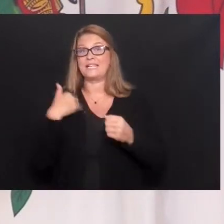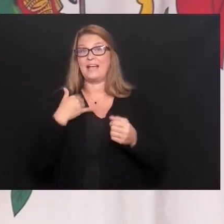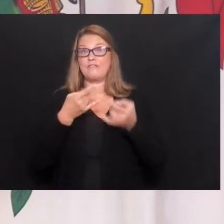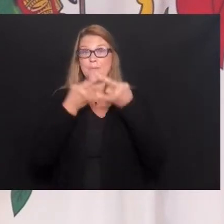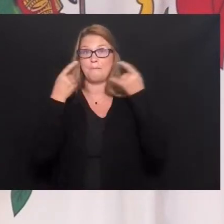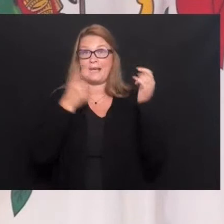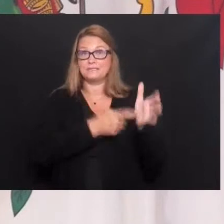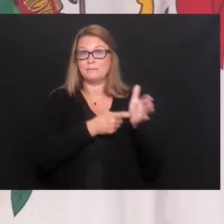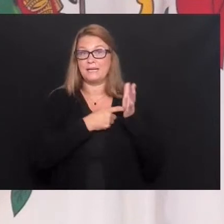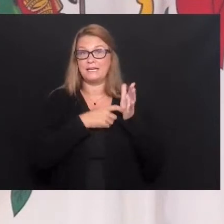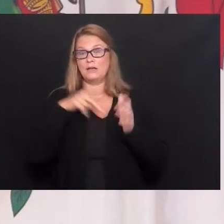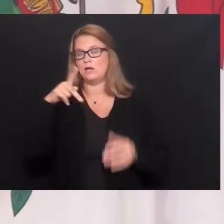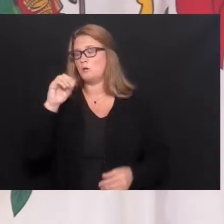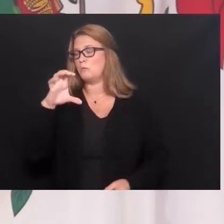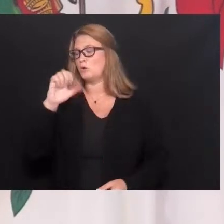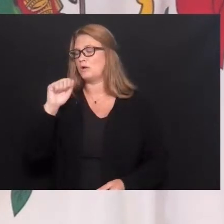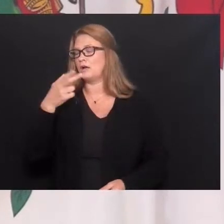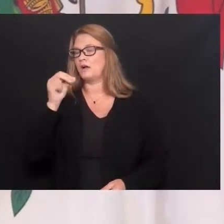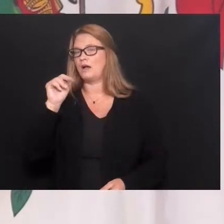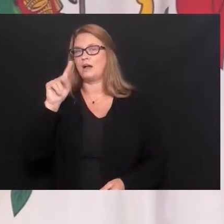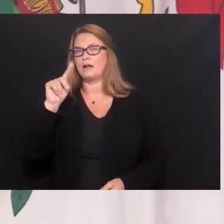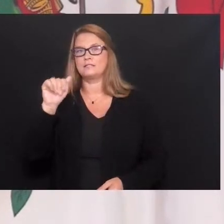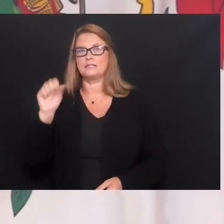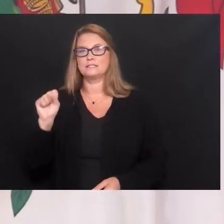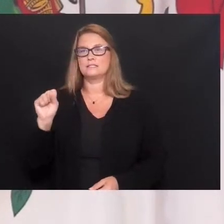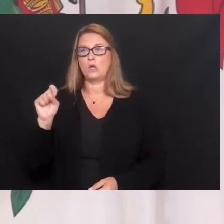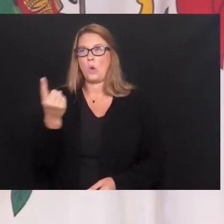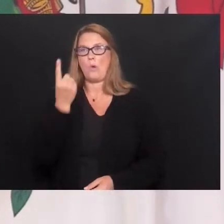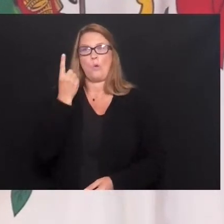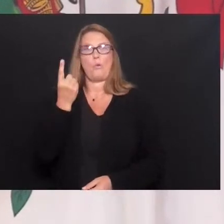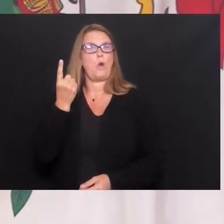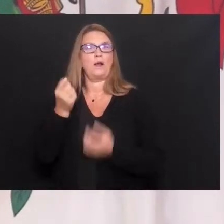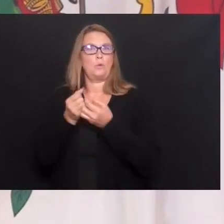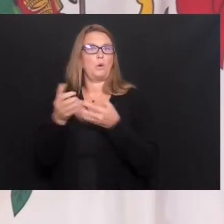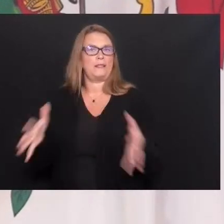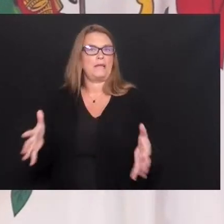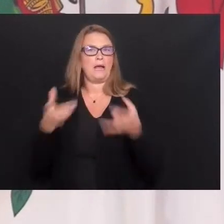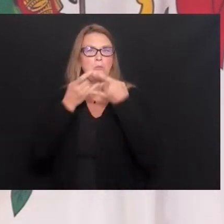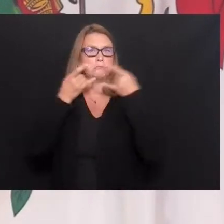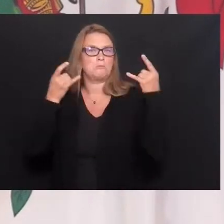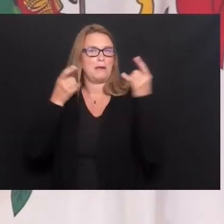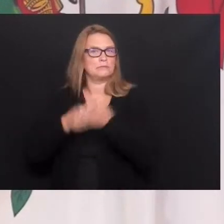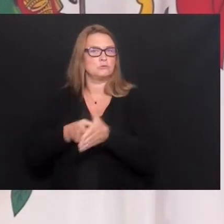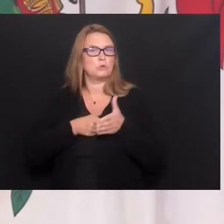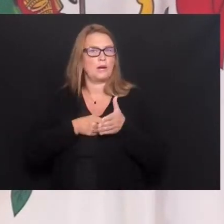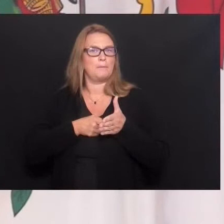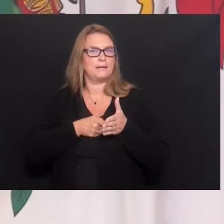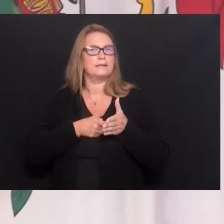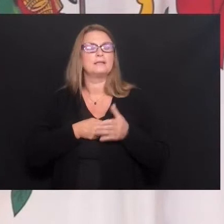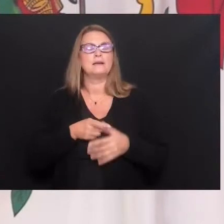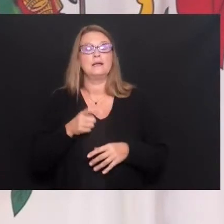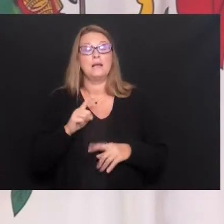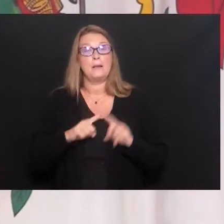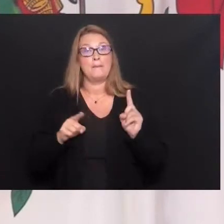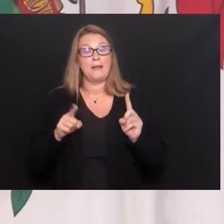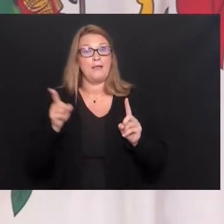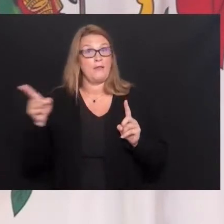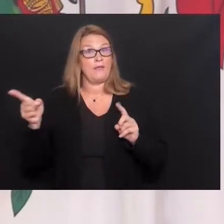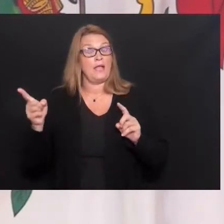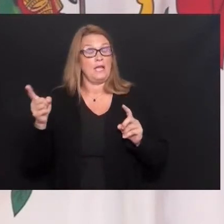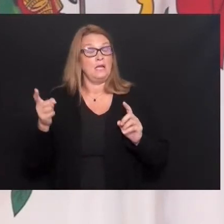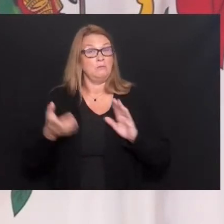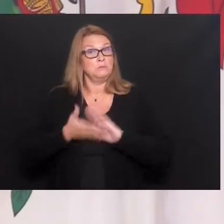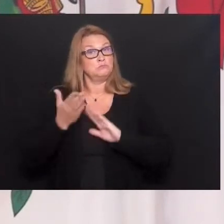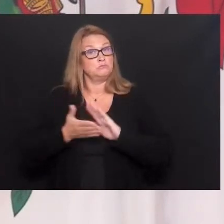mandate. Pocahontas is still not the one that's outstanding there. But again, they have managed themselves